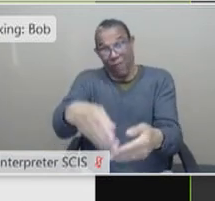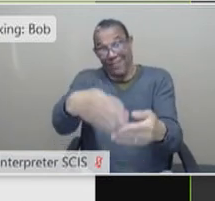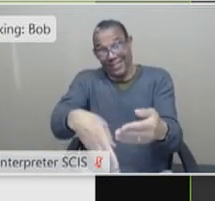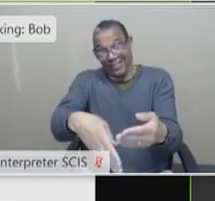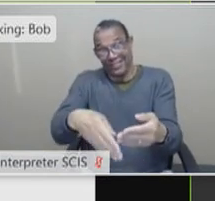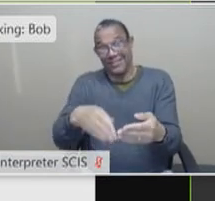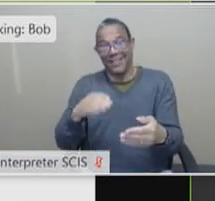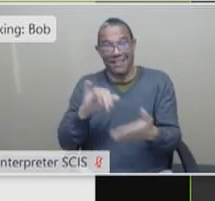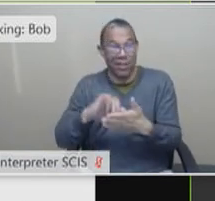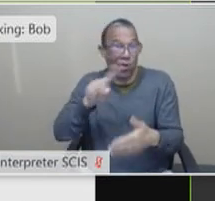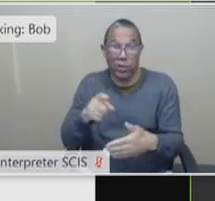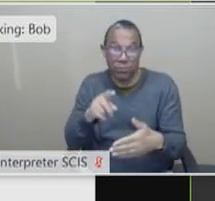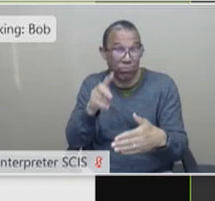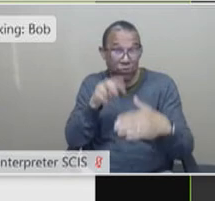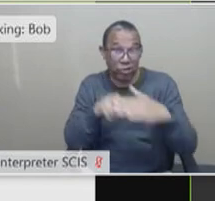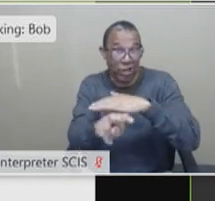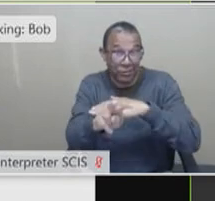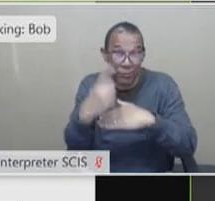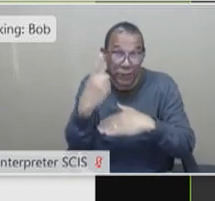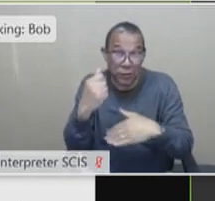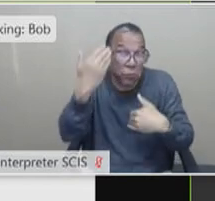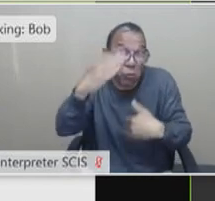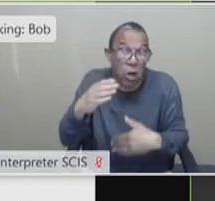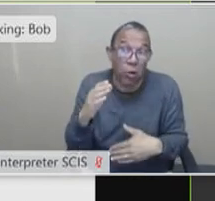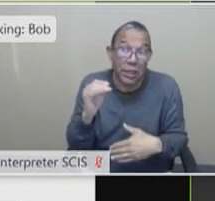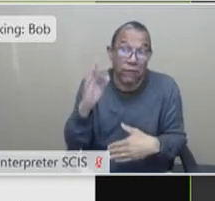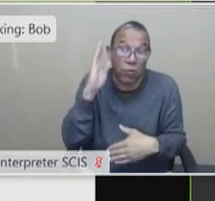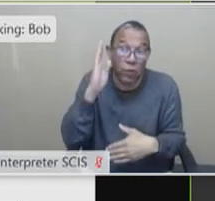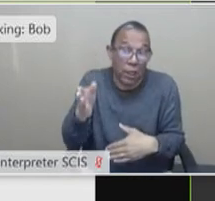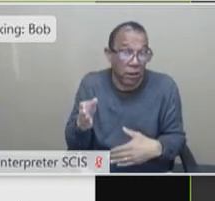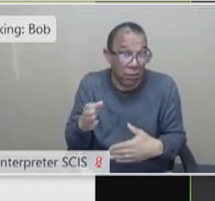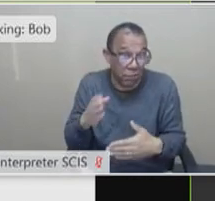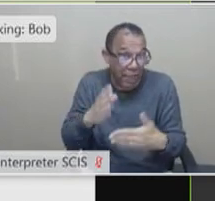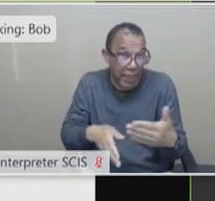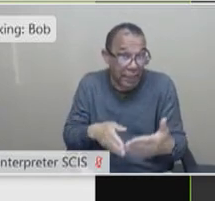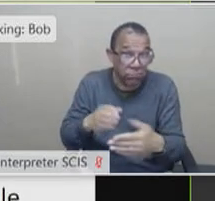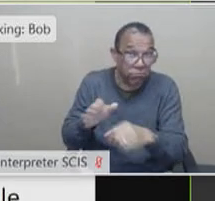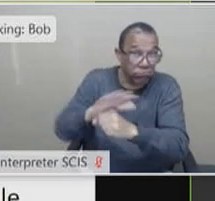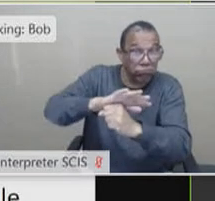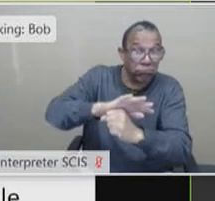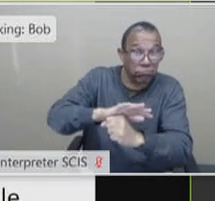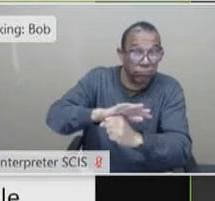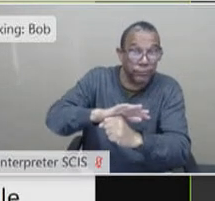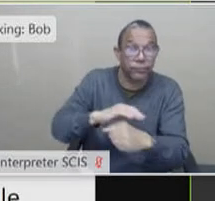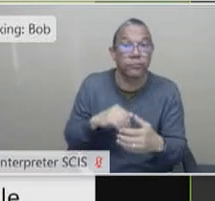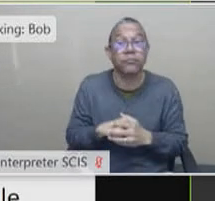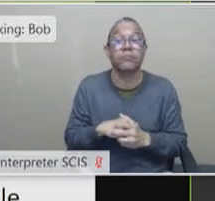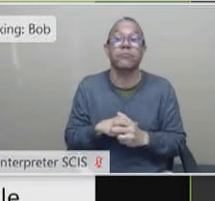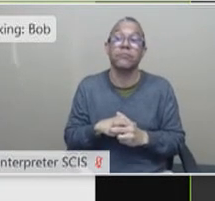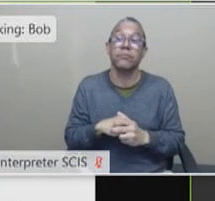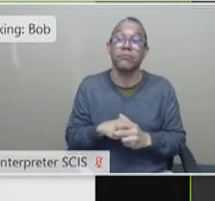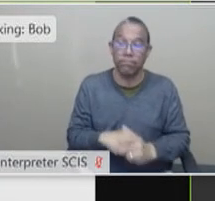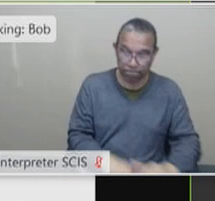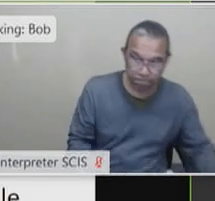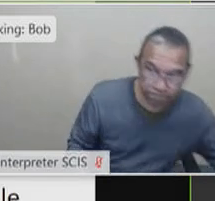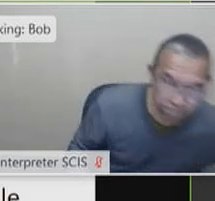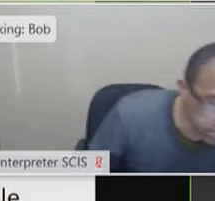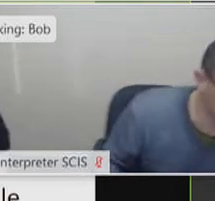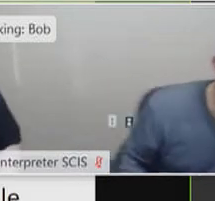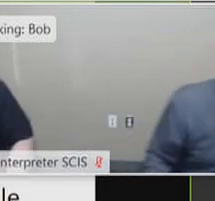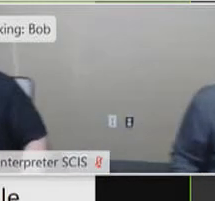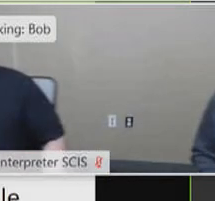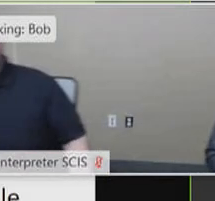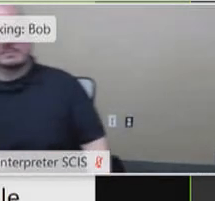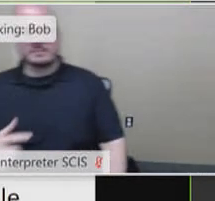again, that's uncertain at this point. We don't know when this will end. What does that mean for the city overall? How do we rectify